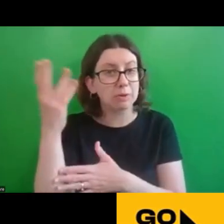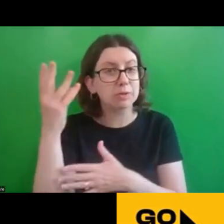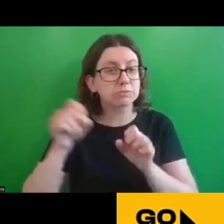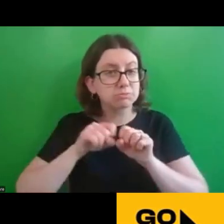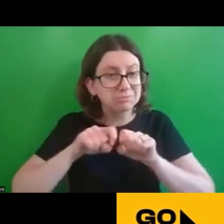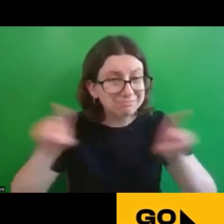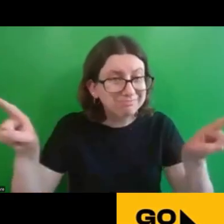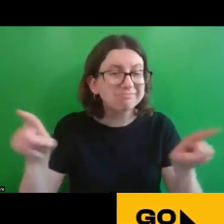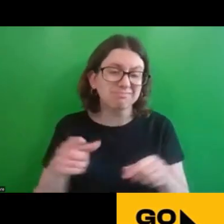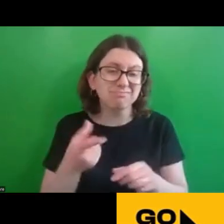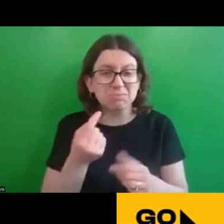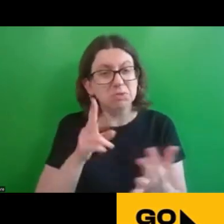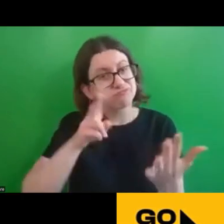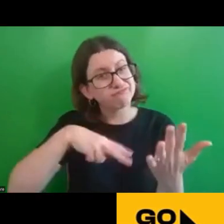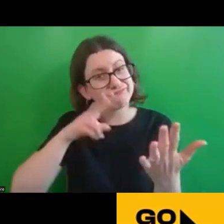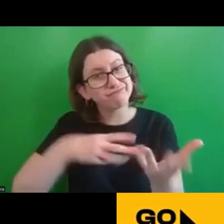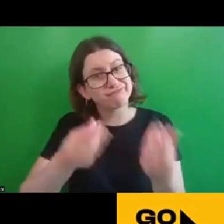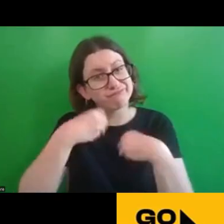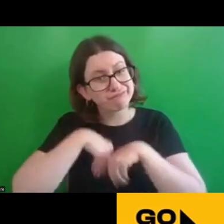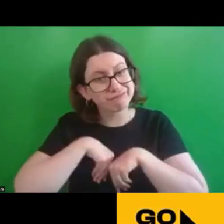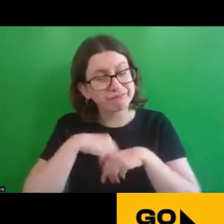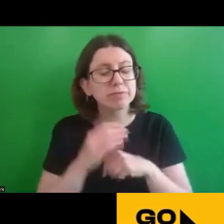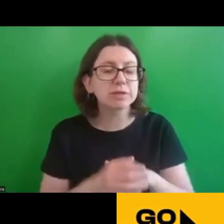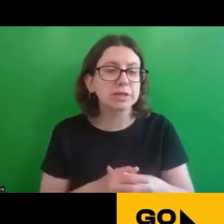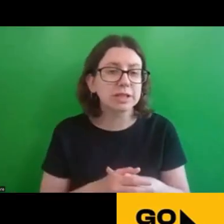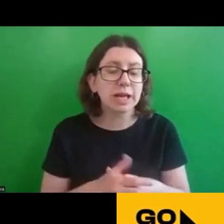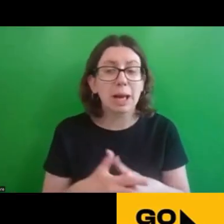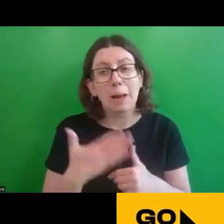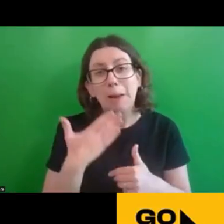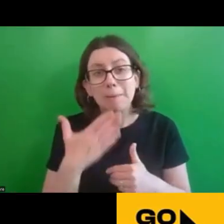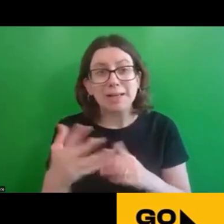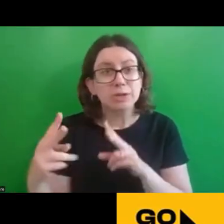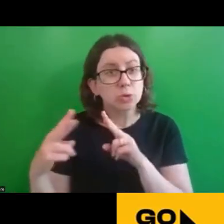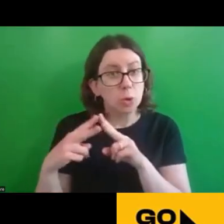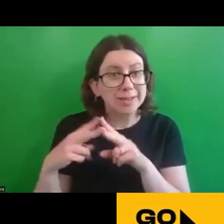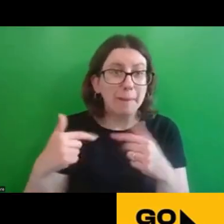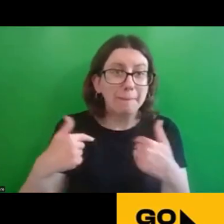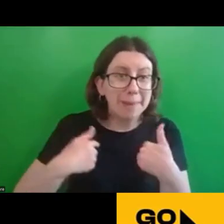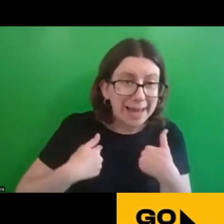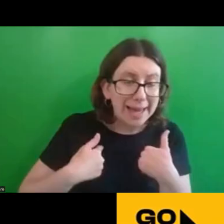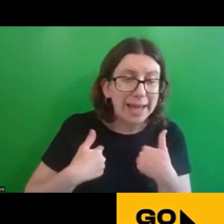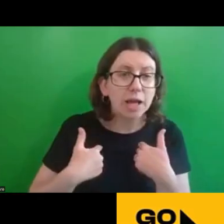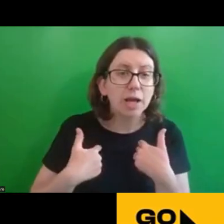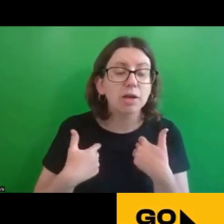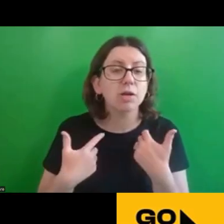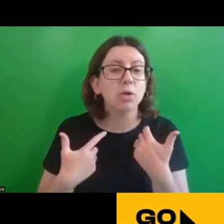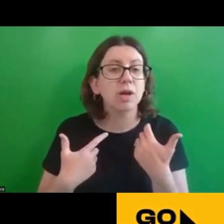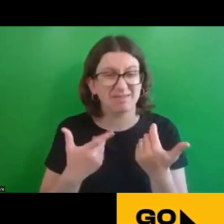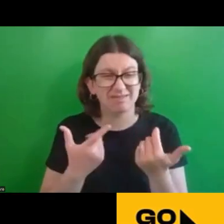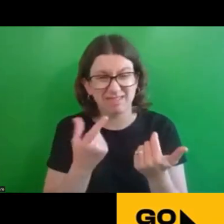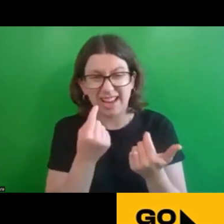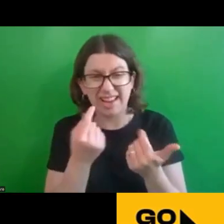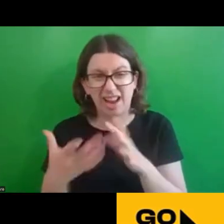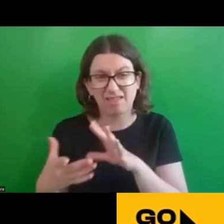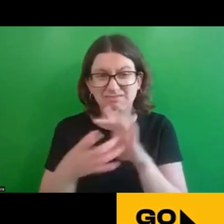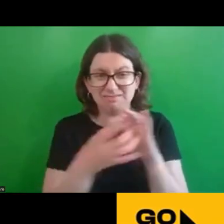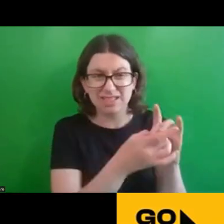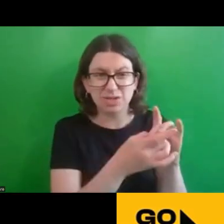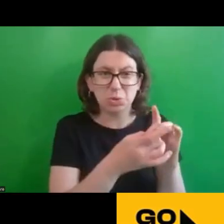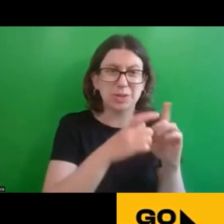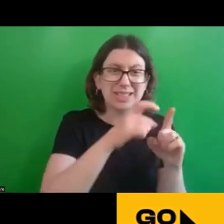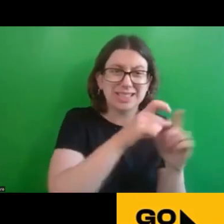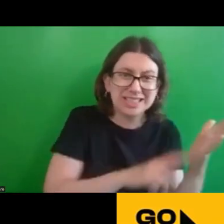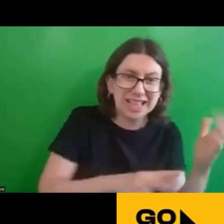your leisure. And please get in touch with myself so I can link you in with David and with Jason and